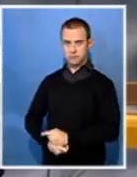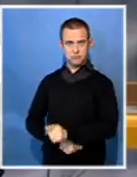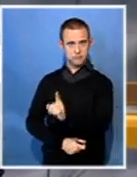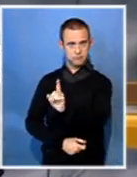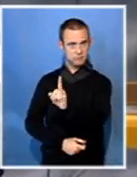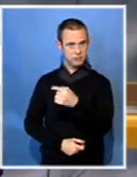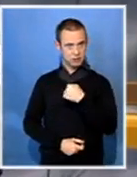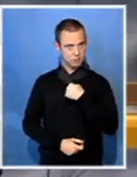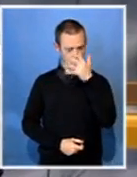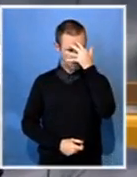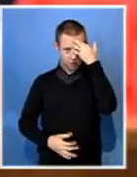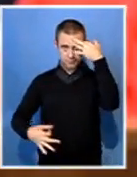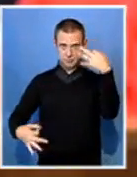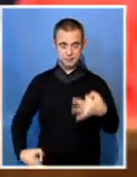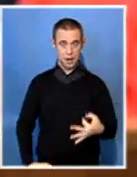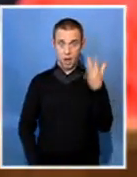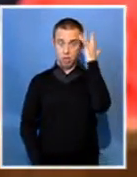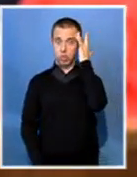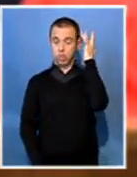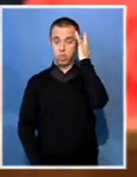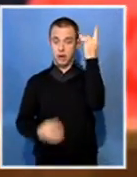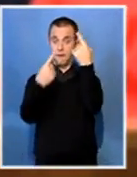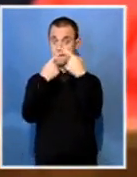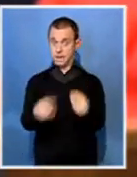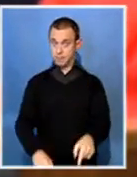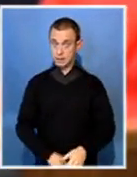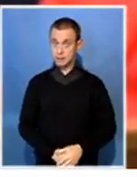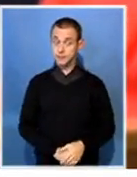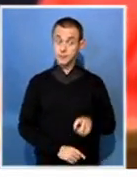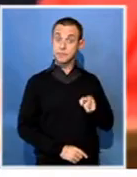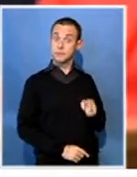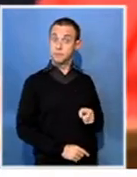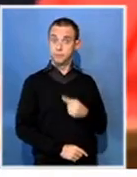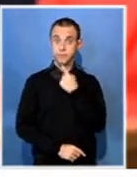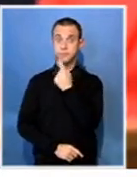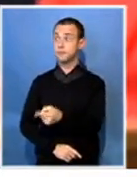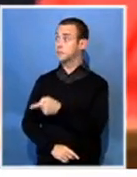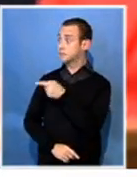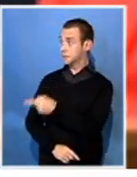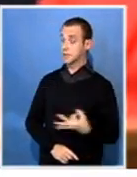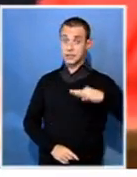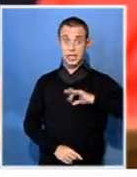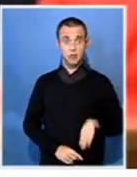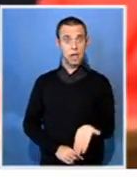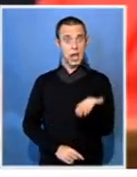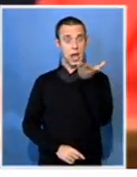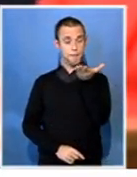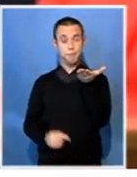and unjustifiable decisions. He says he also refused to approve Motsoeneng's salary increase